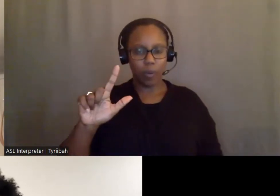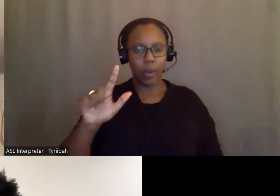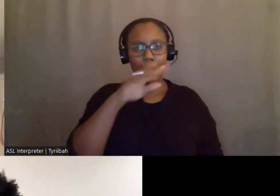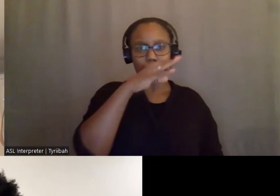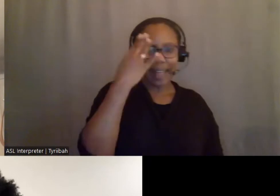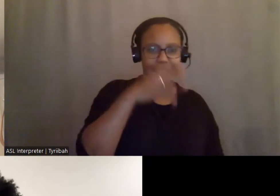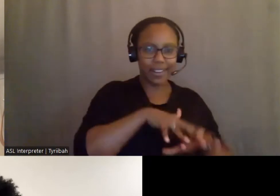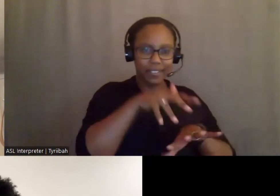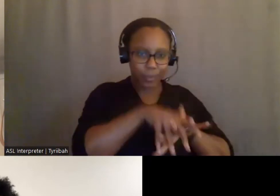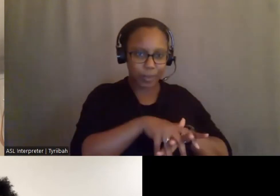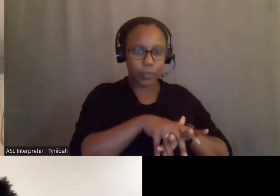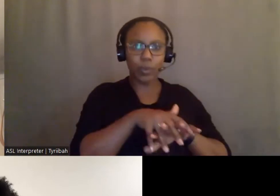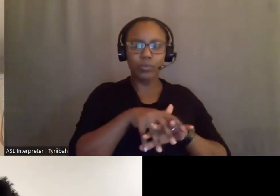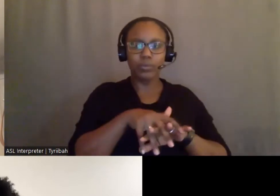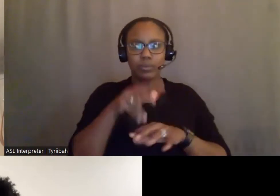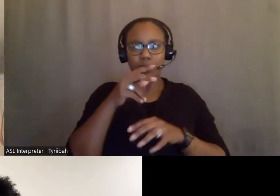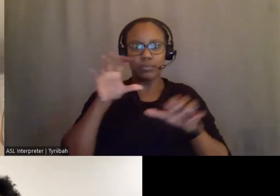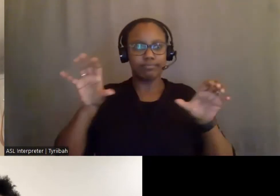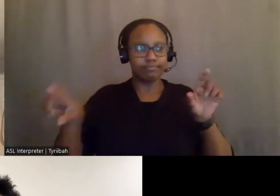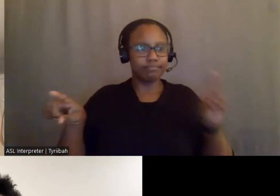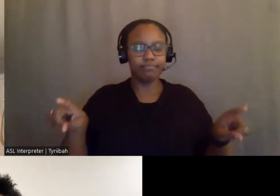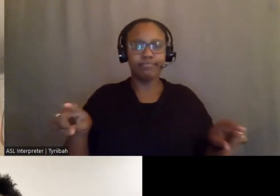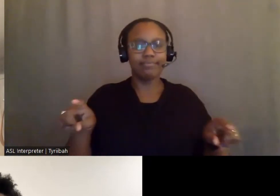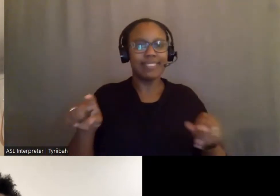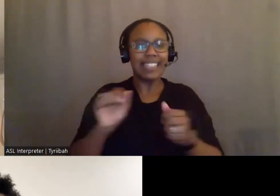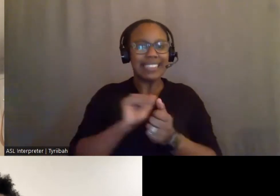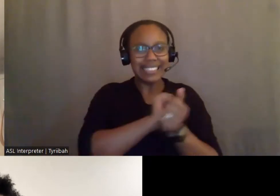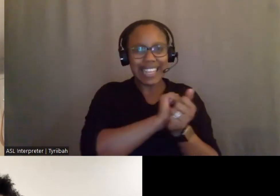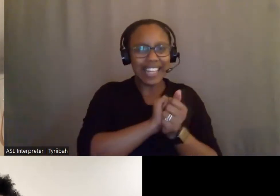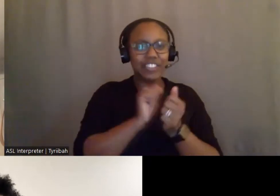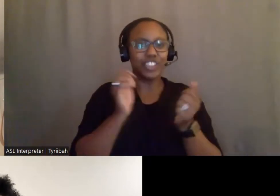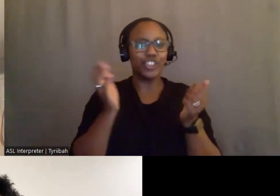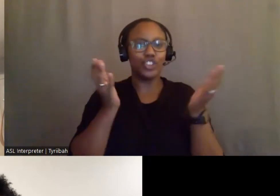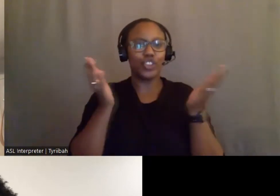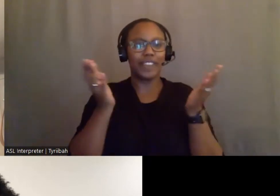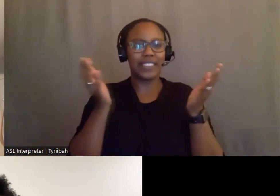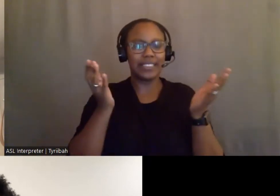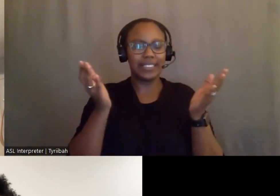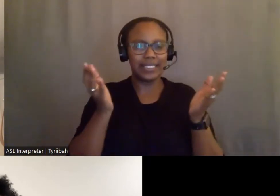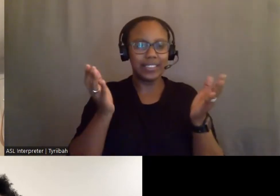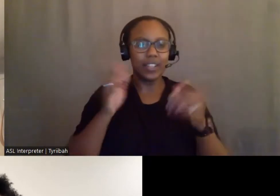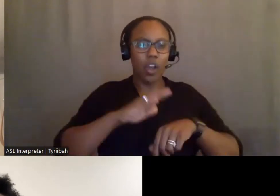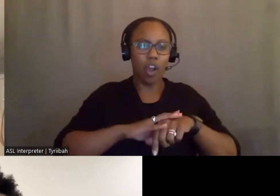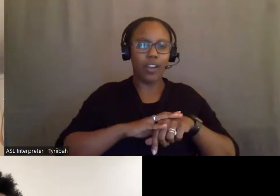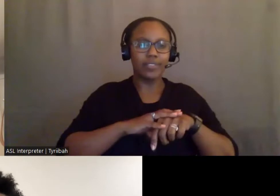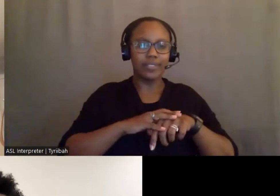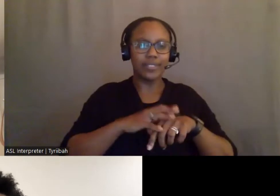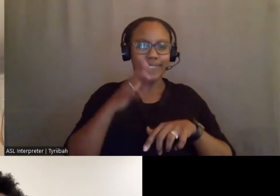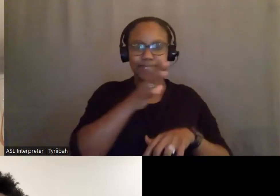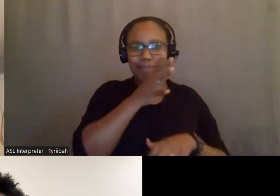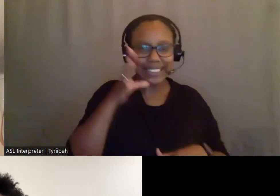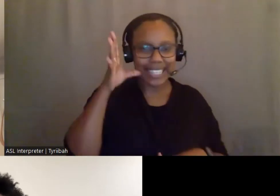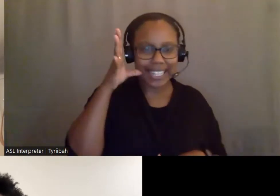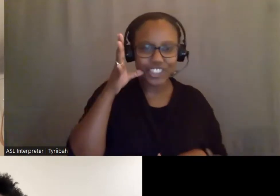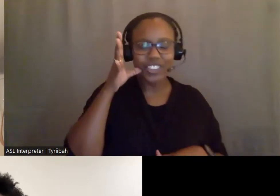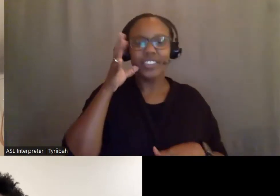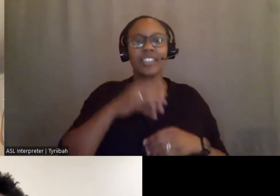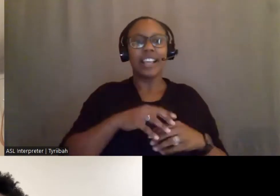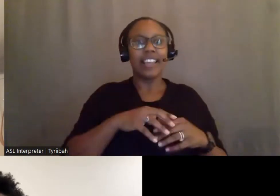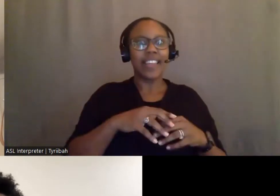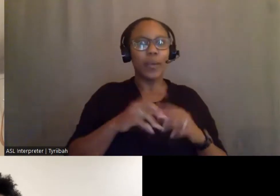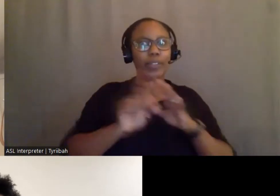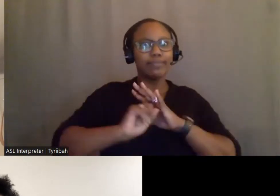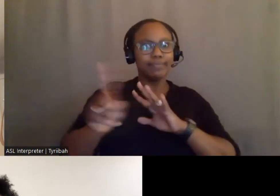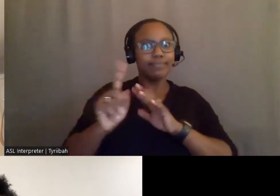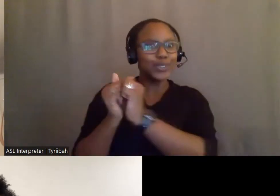the same plantations, running away together, forming communities that we might call maroon communities. And